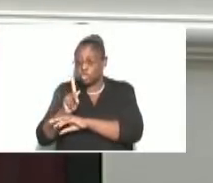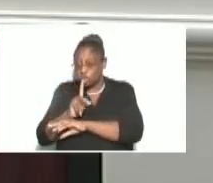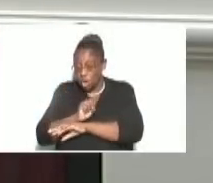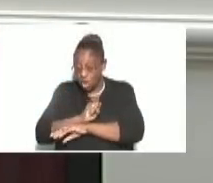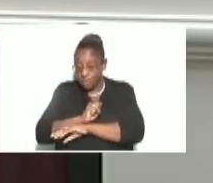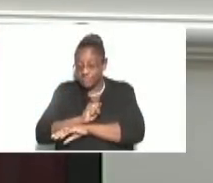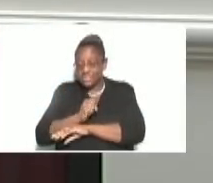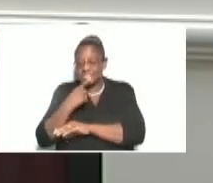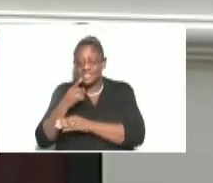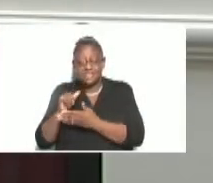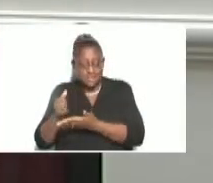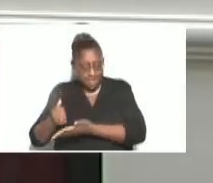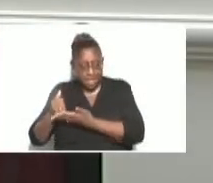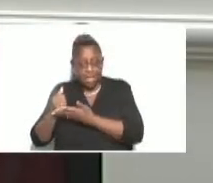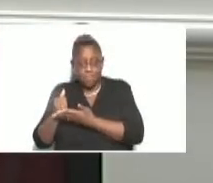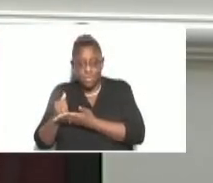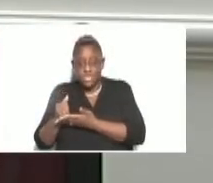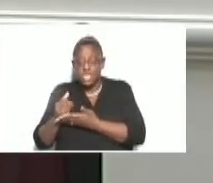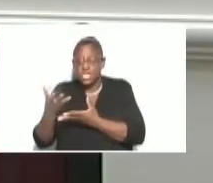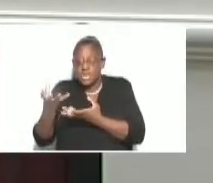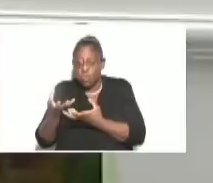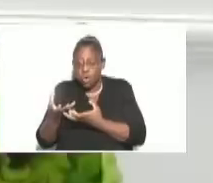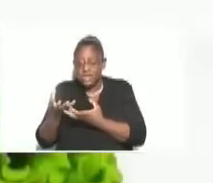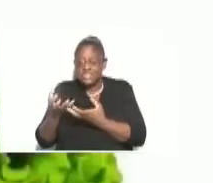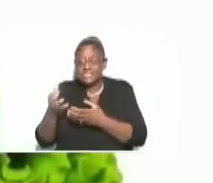out of the house to meet people.